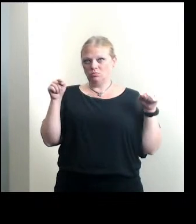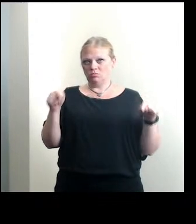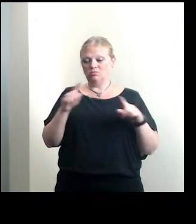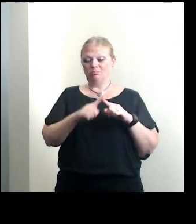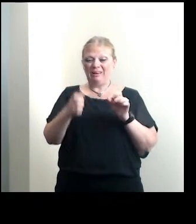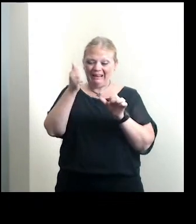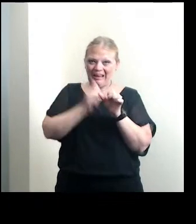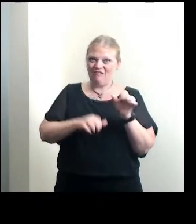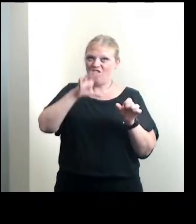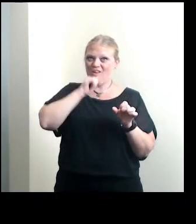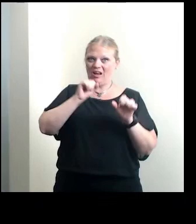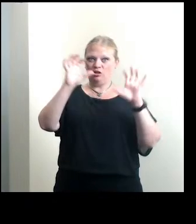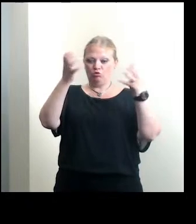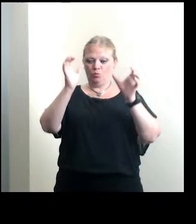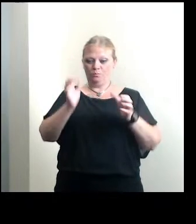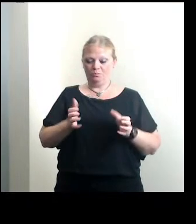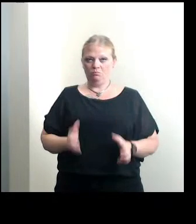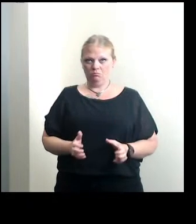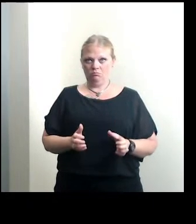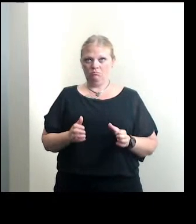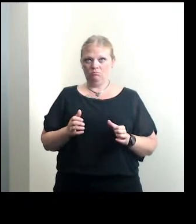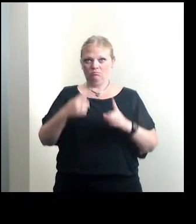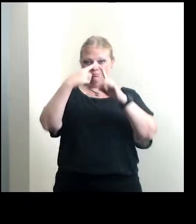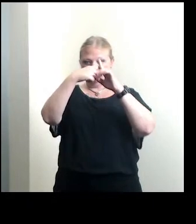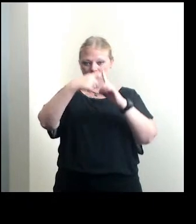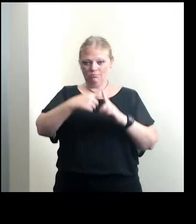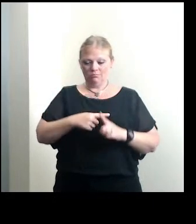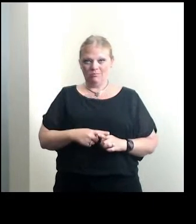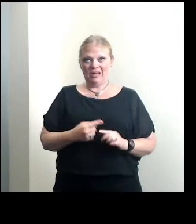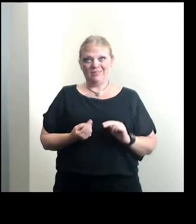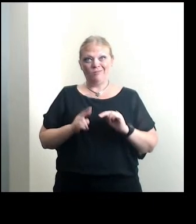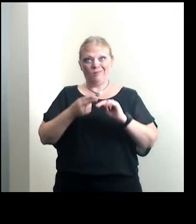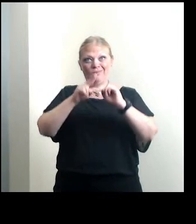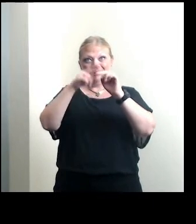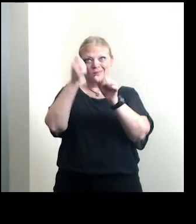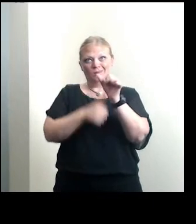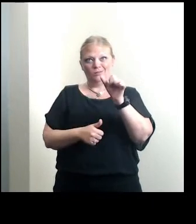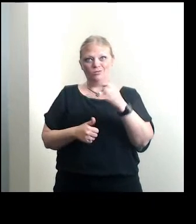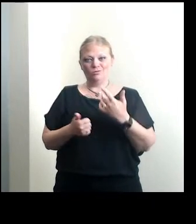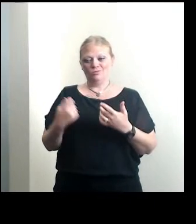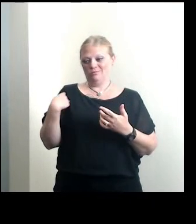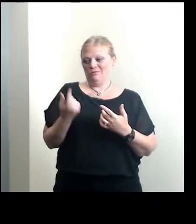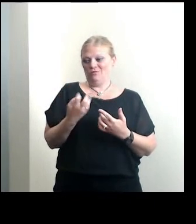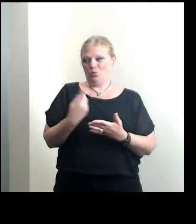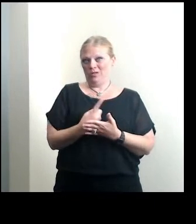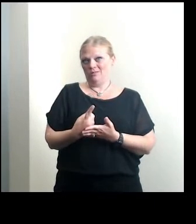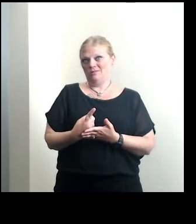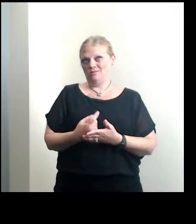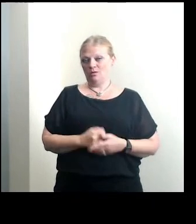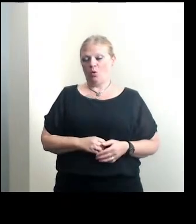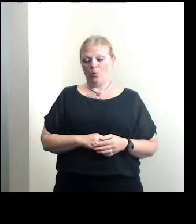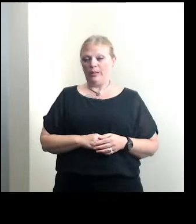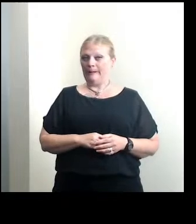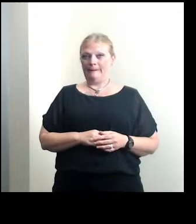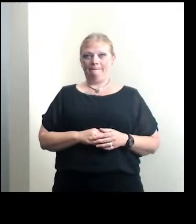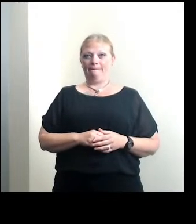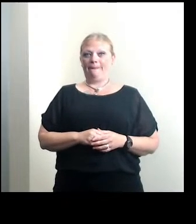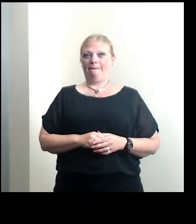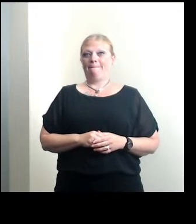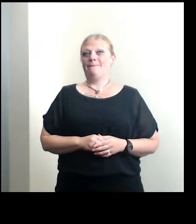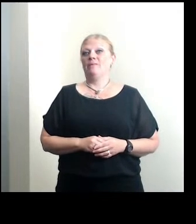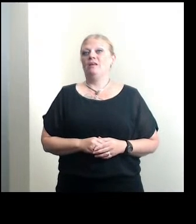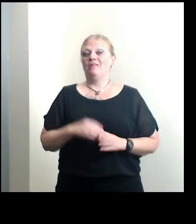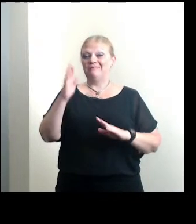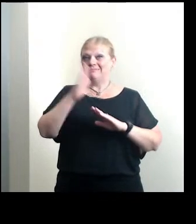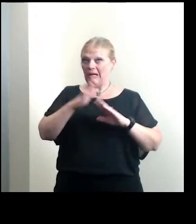had COVID cases, and they have risen in every age group in the past few weeks. So the highest numbers